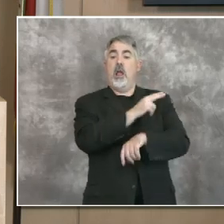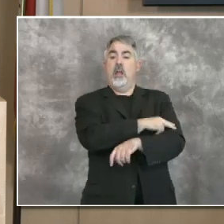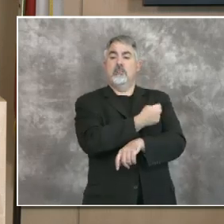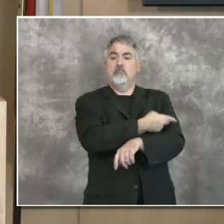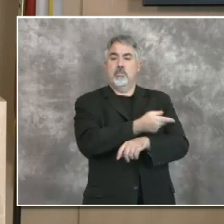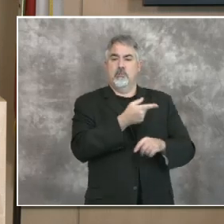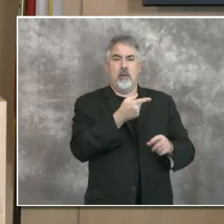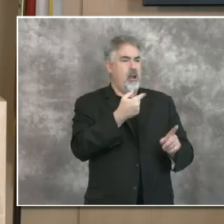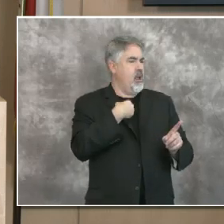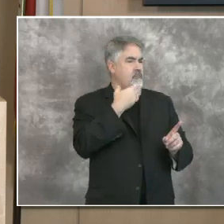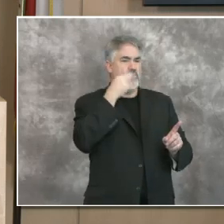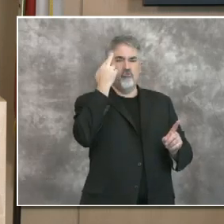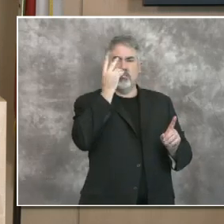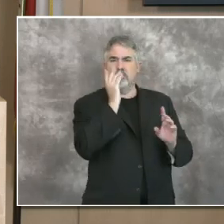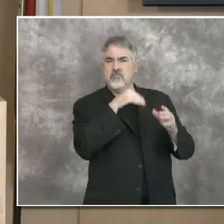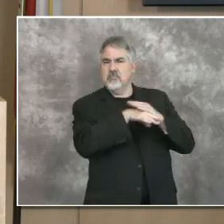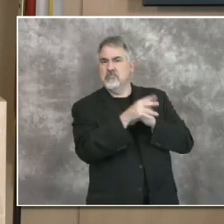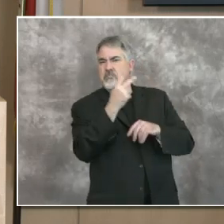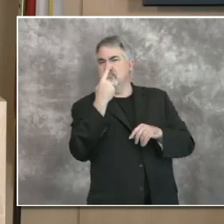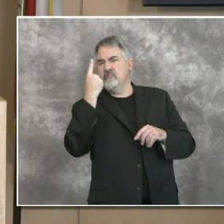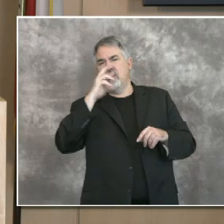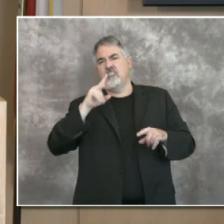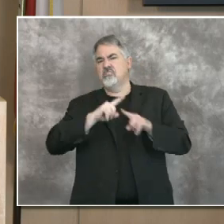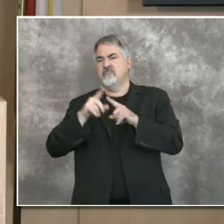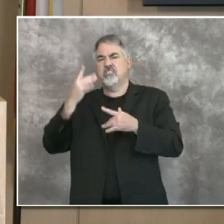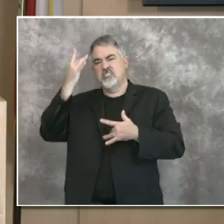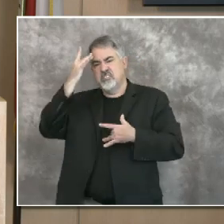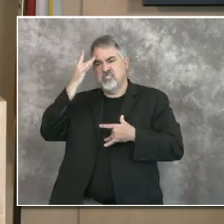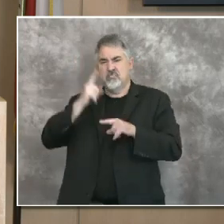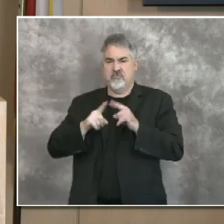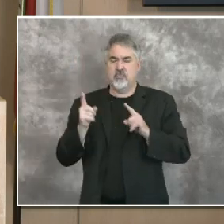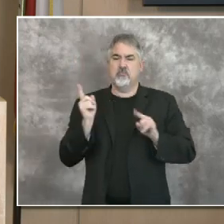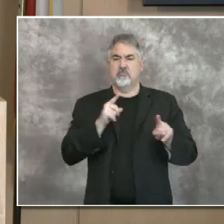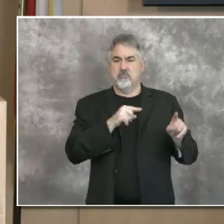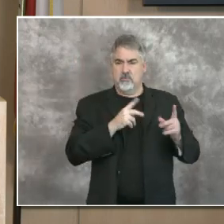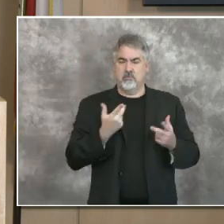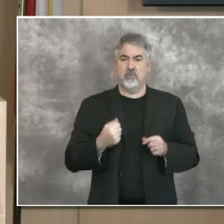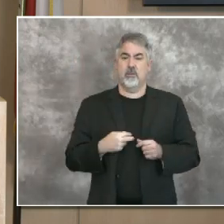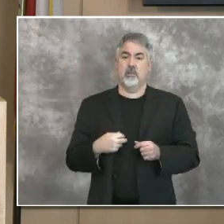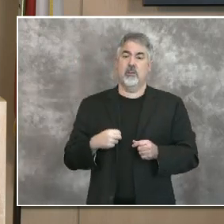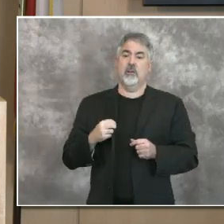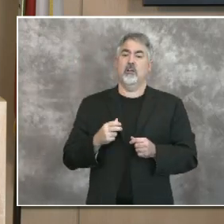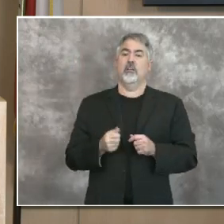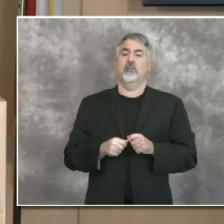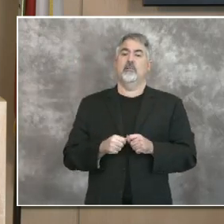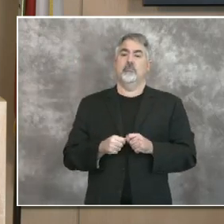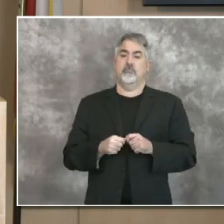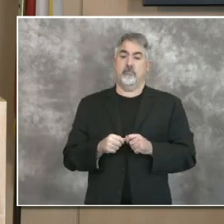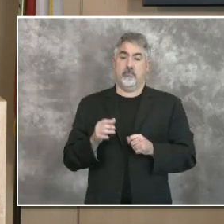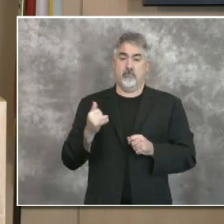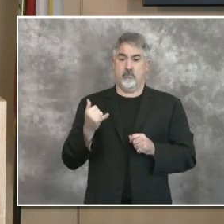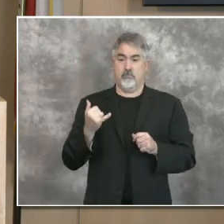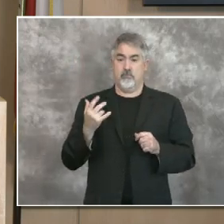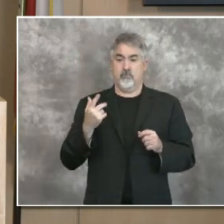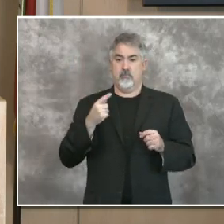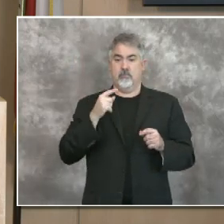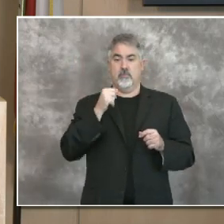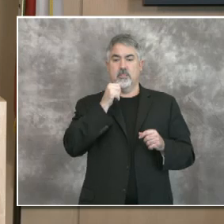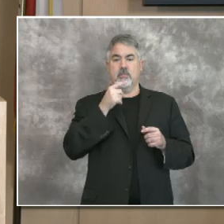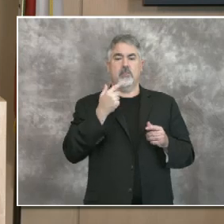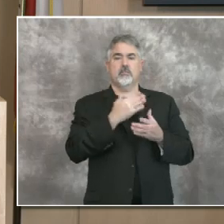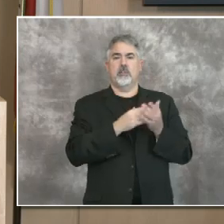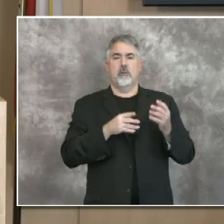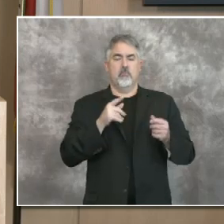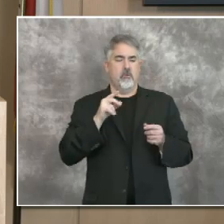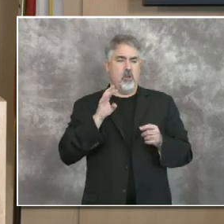but the procedures they may have had may have been non-urgent, but yet required